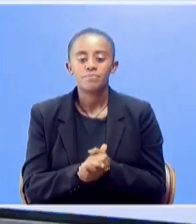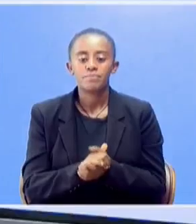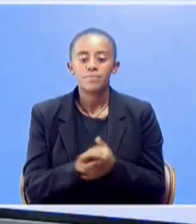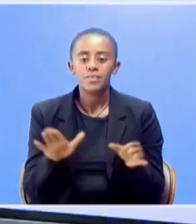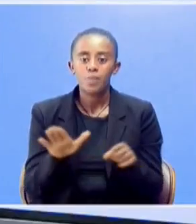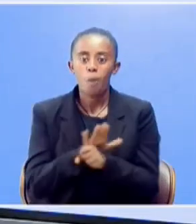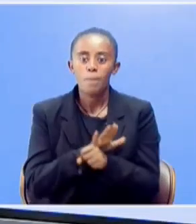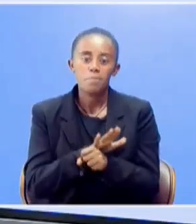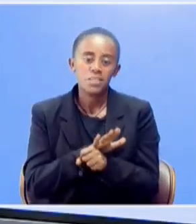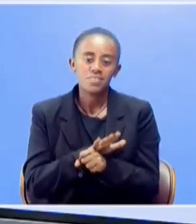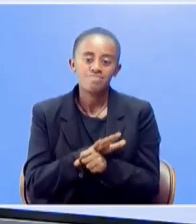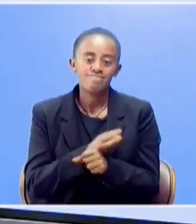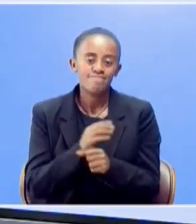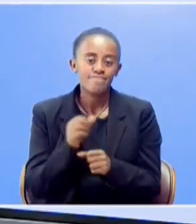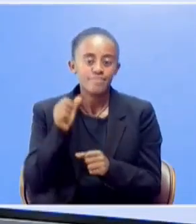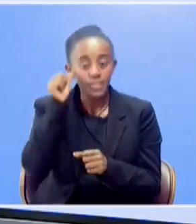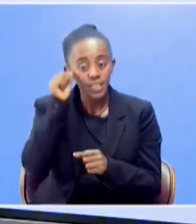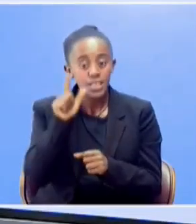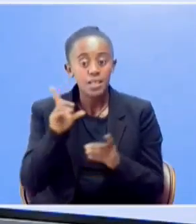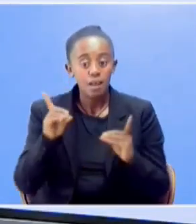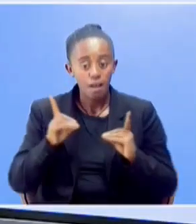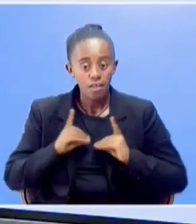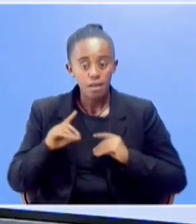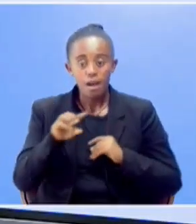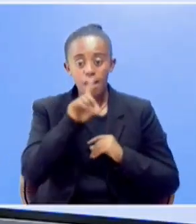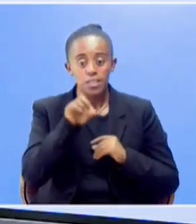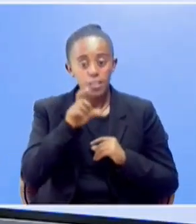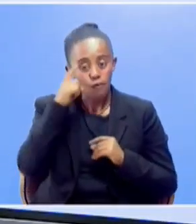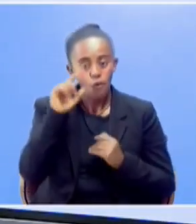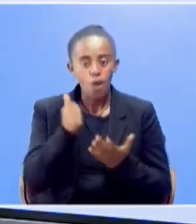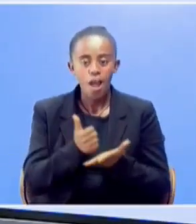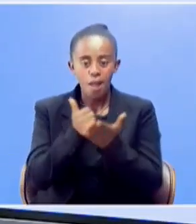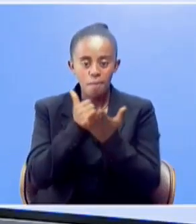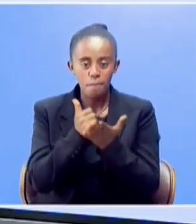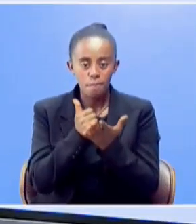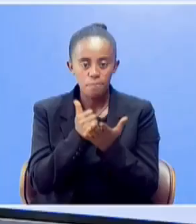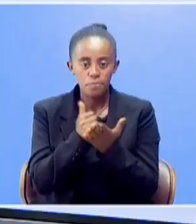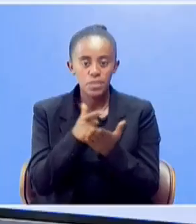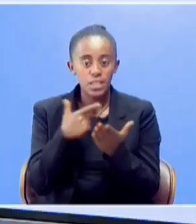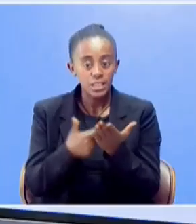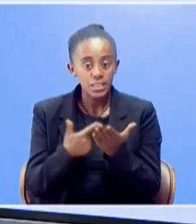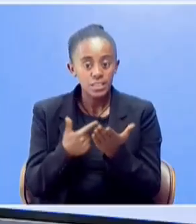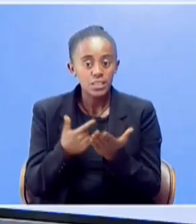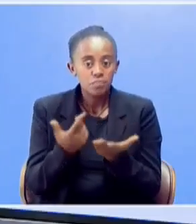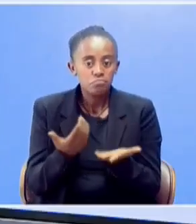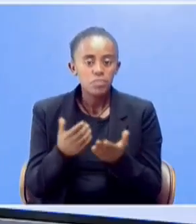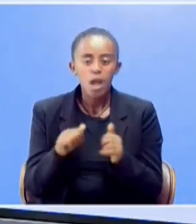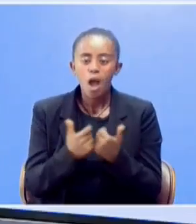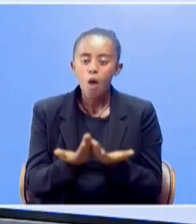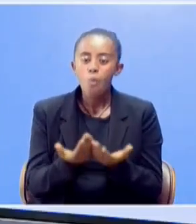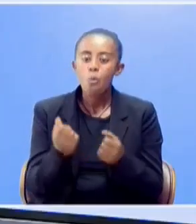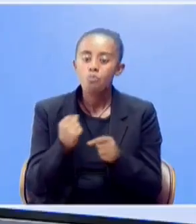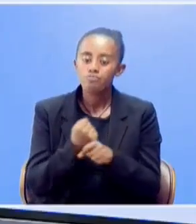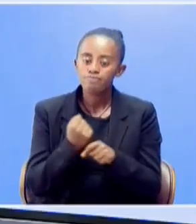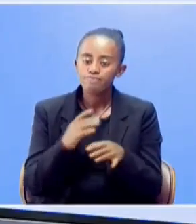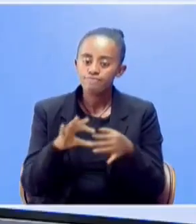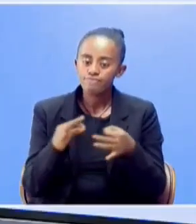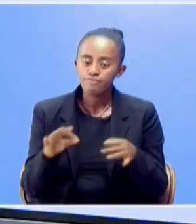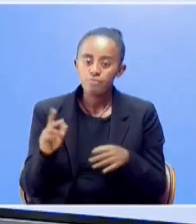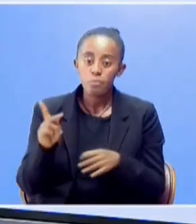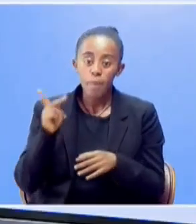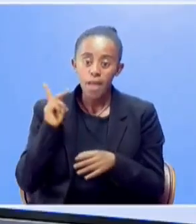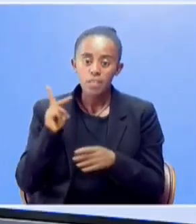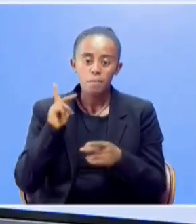Complement. Yeah? He had asked for help. So this is how we make what? Past